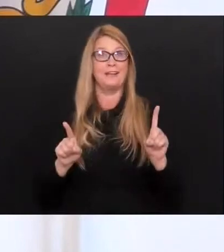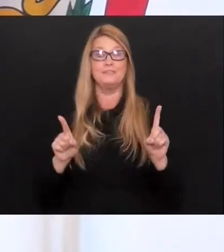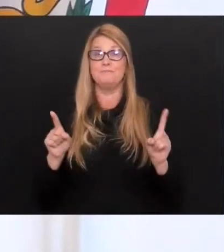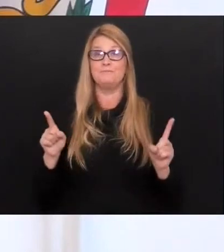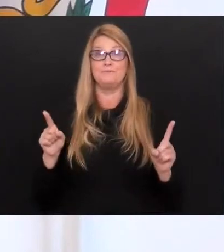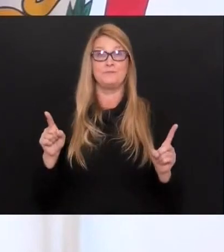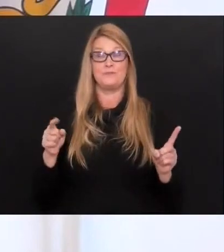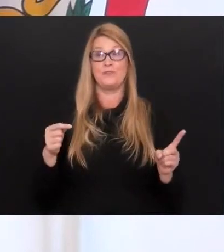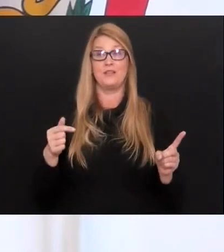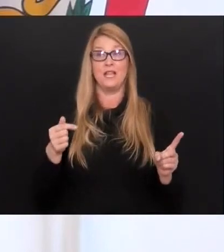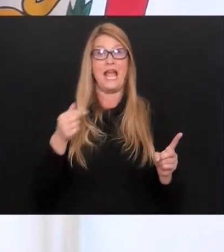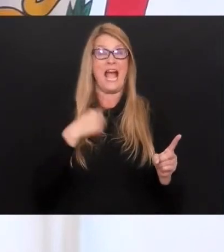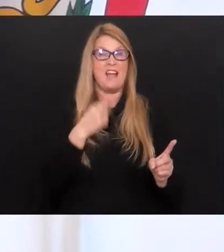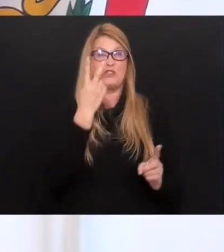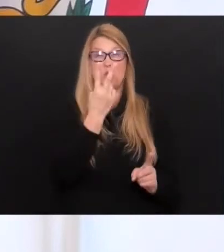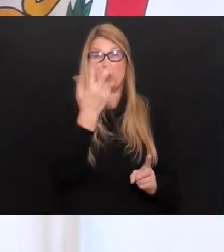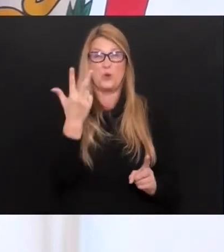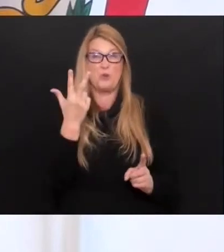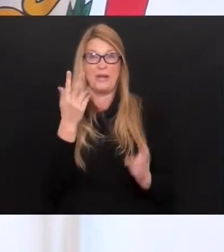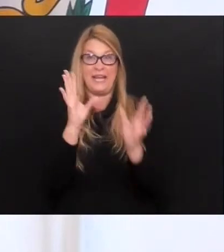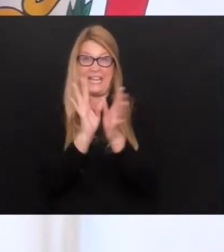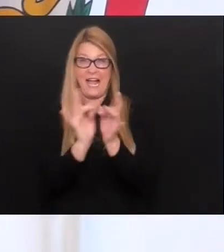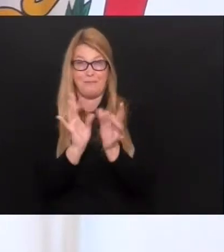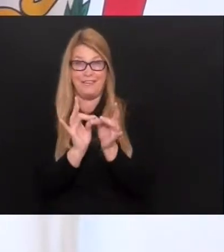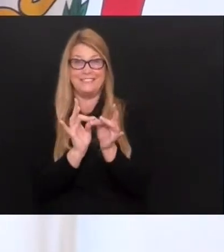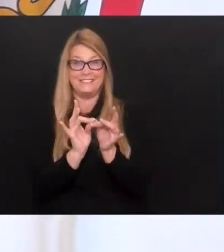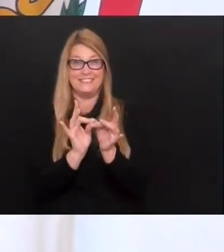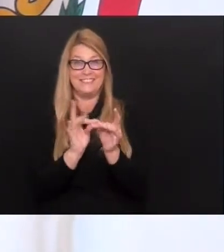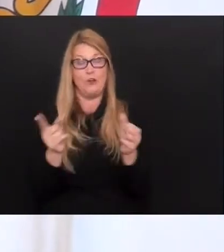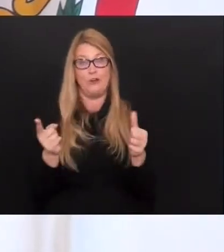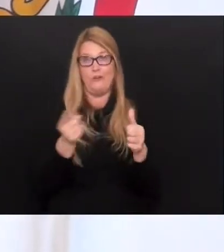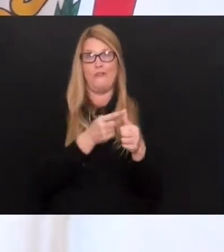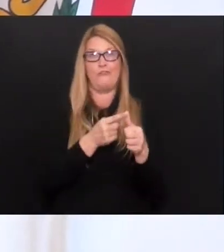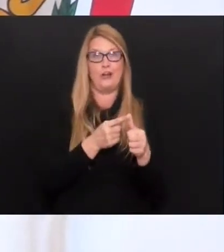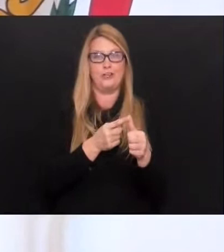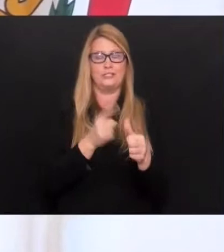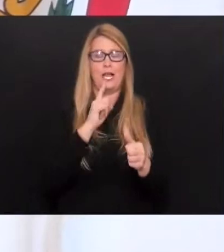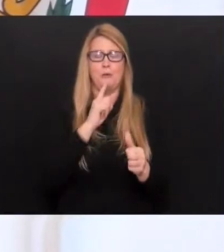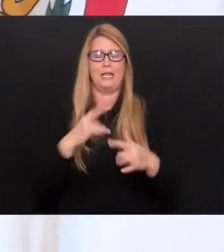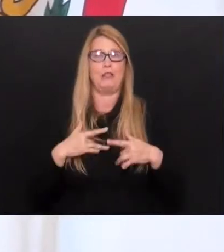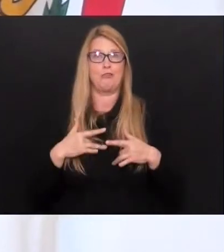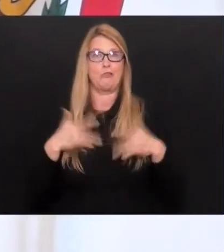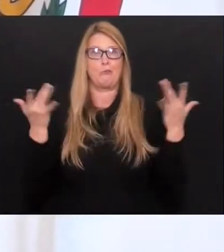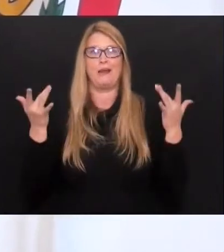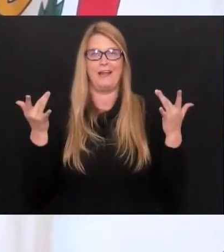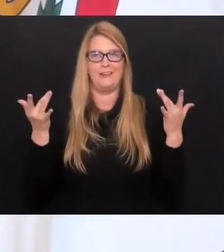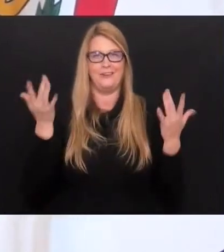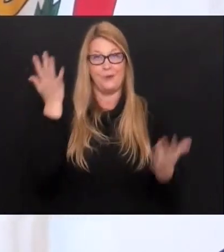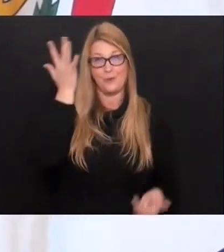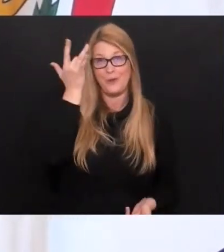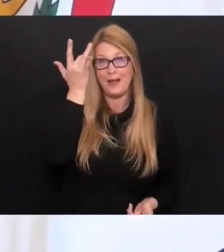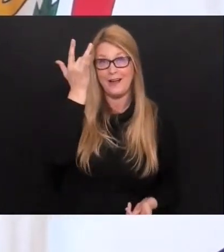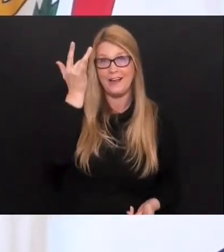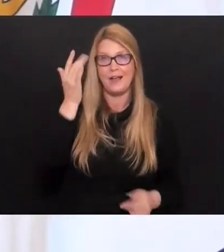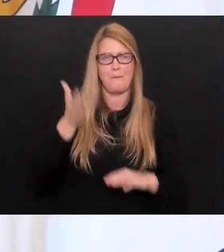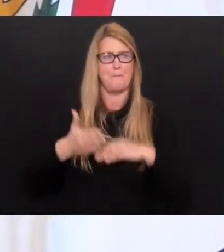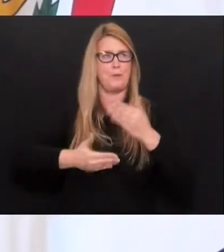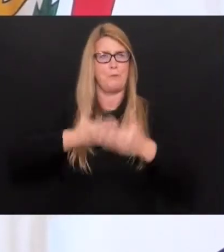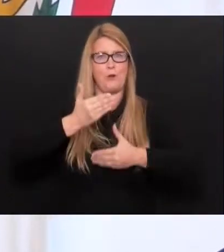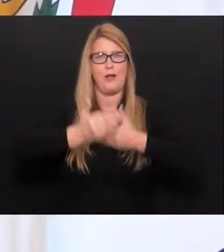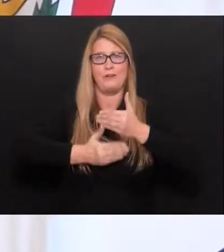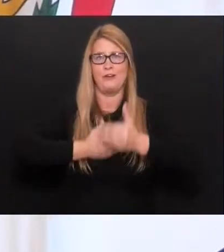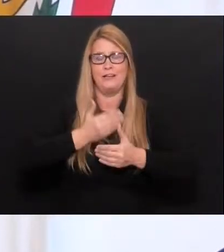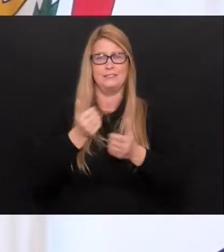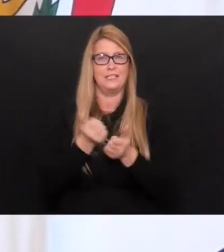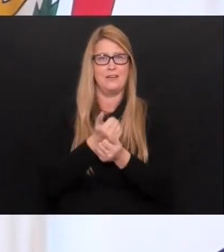I've got just 2 or 3 comments. First of all, I'm tickled to death, of the progress that we're making,